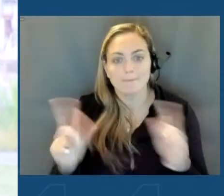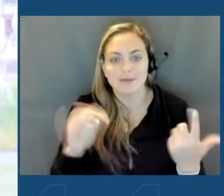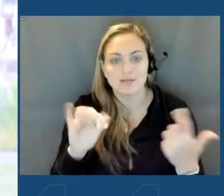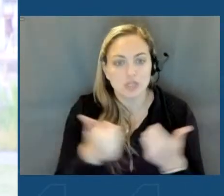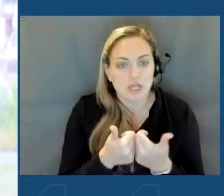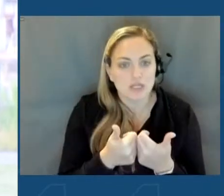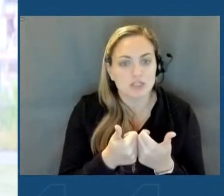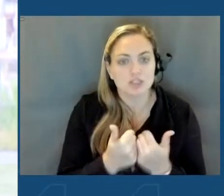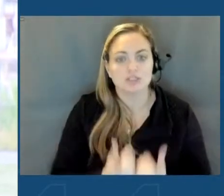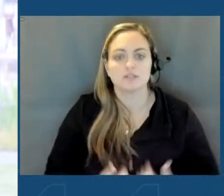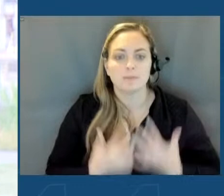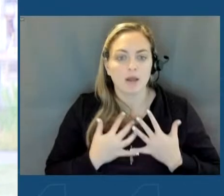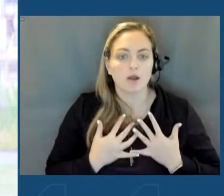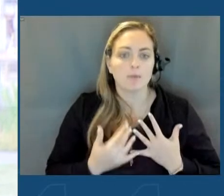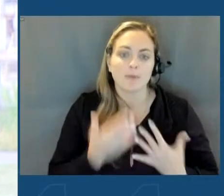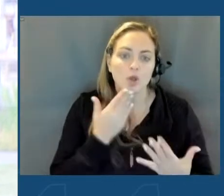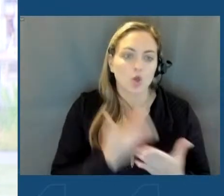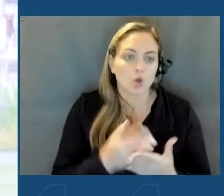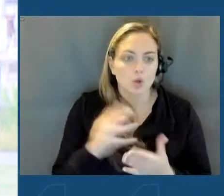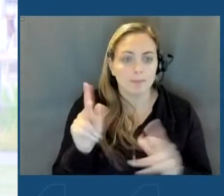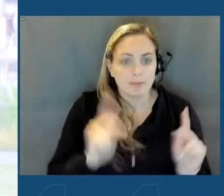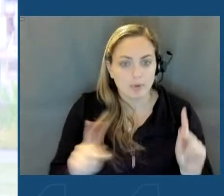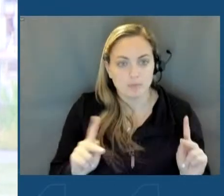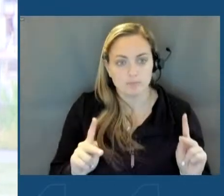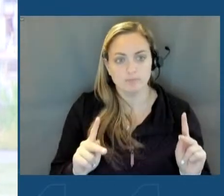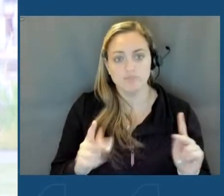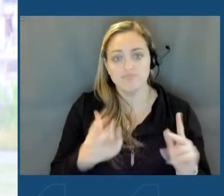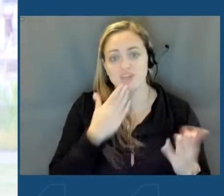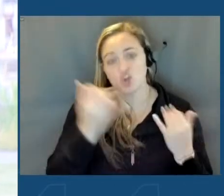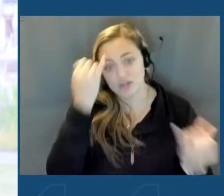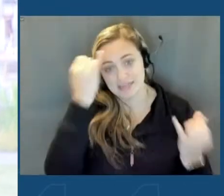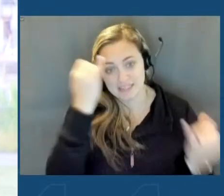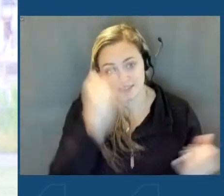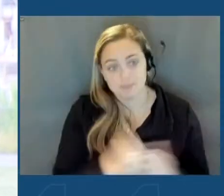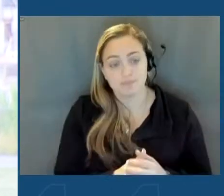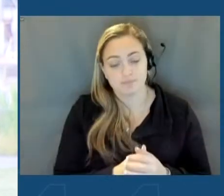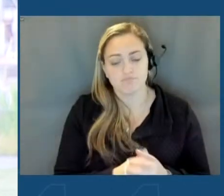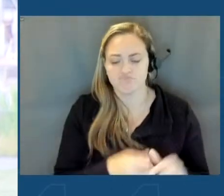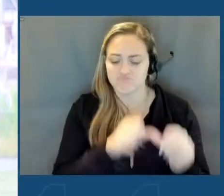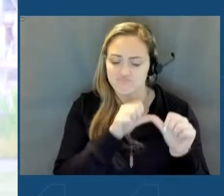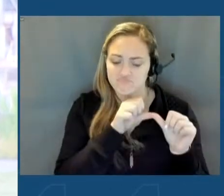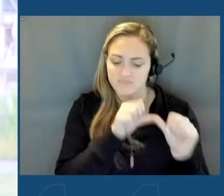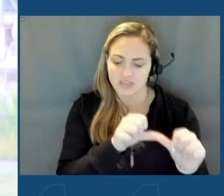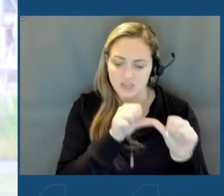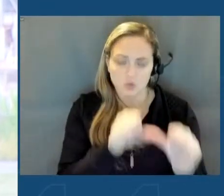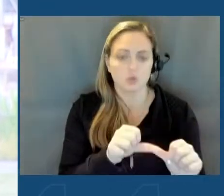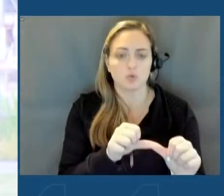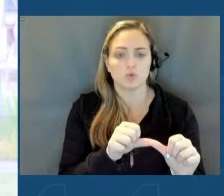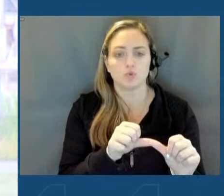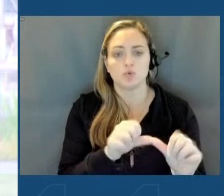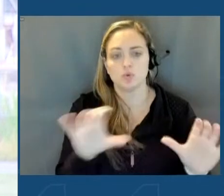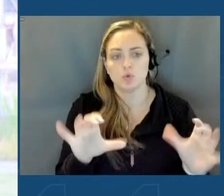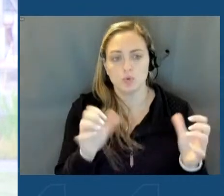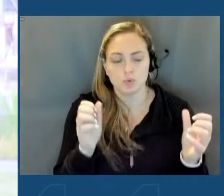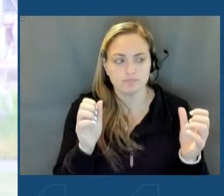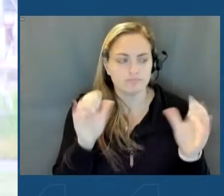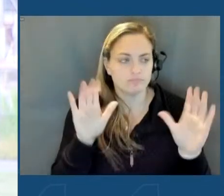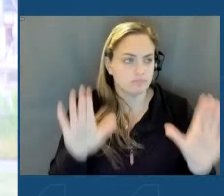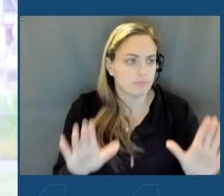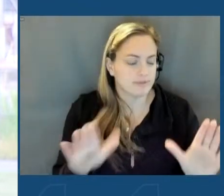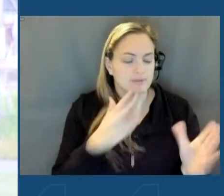and inspired by good people and good ideas. She continues to perform extraordinarily